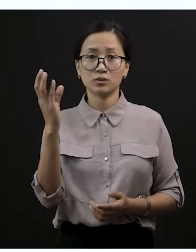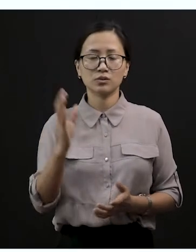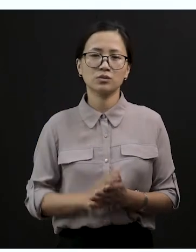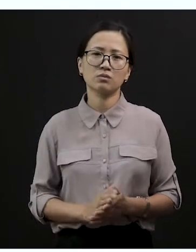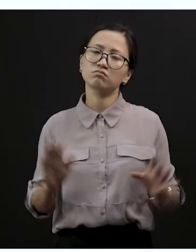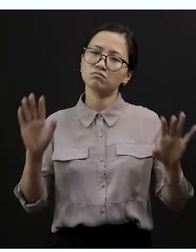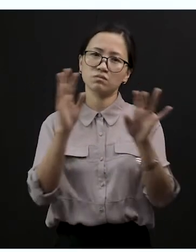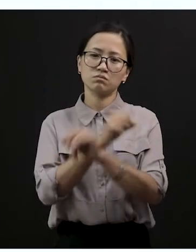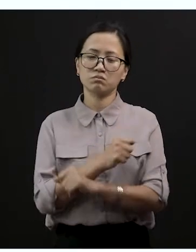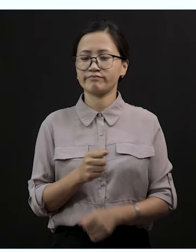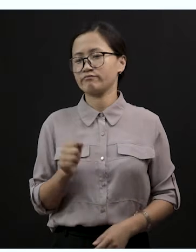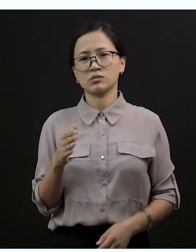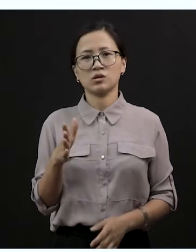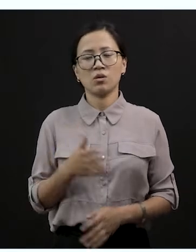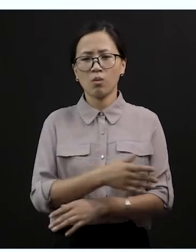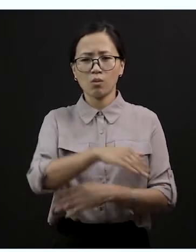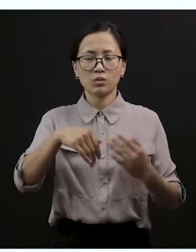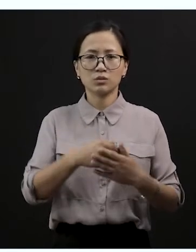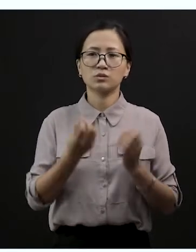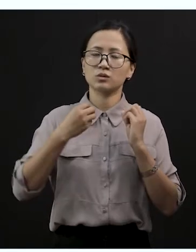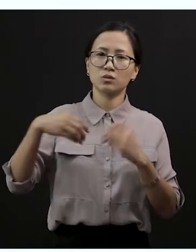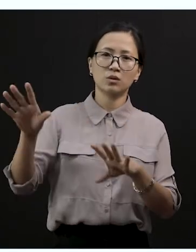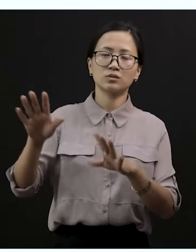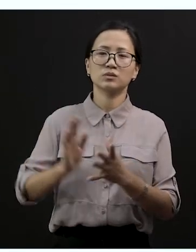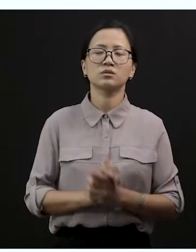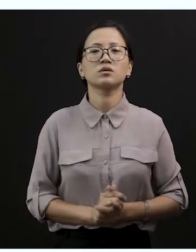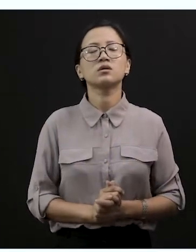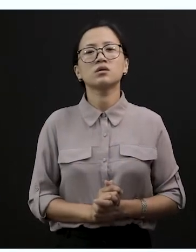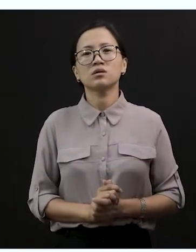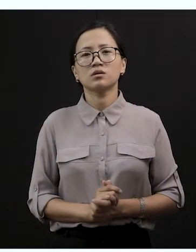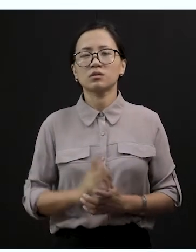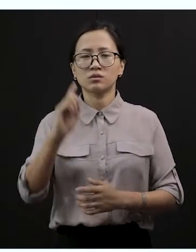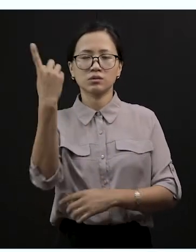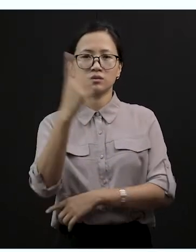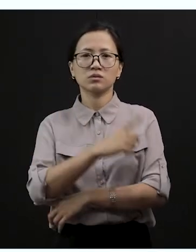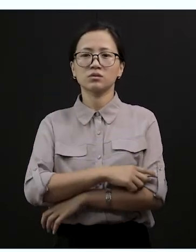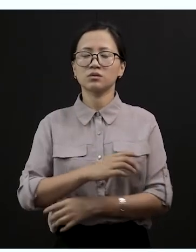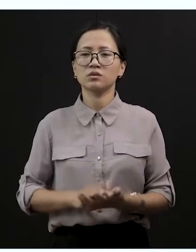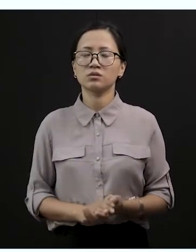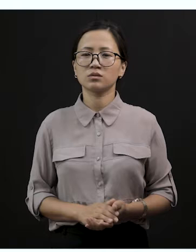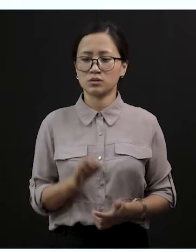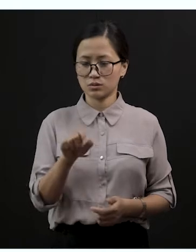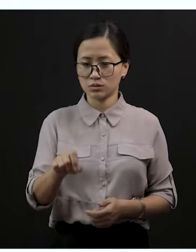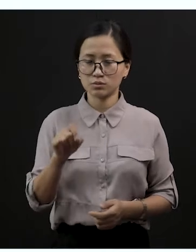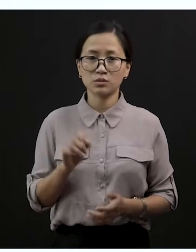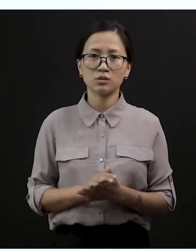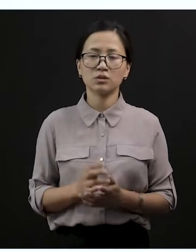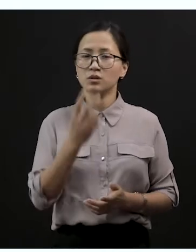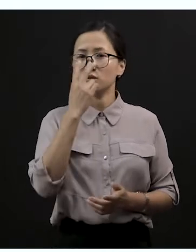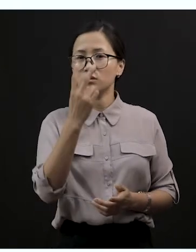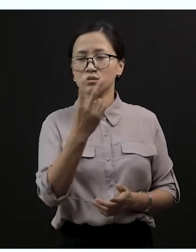There were no tomatoes in his garden. And one day, as he was peeping, as he